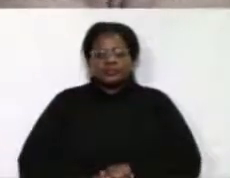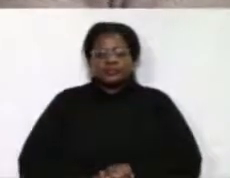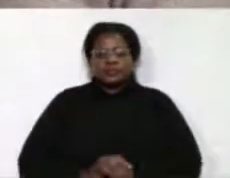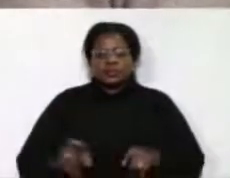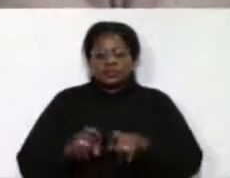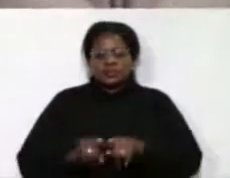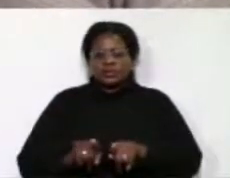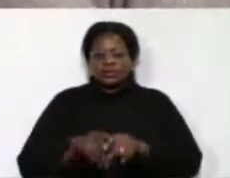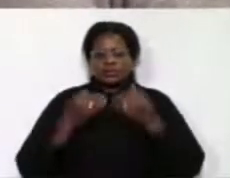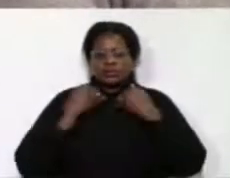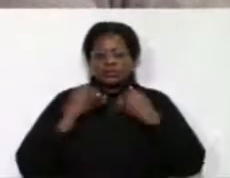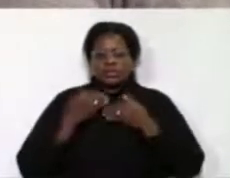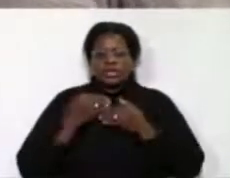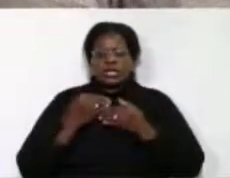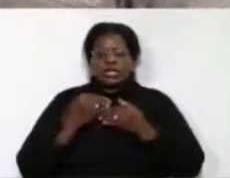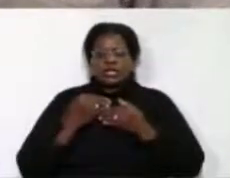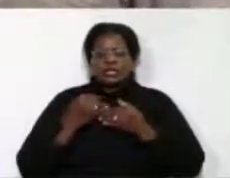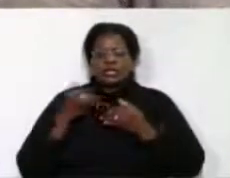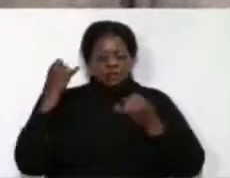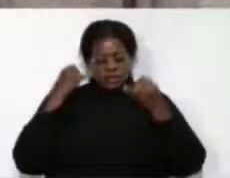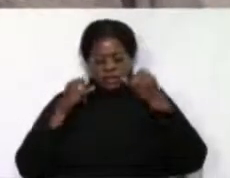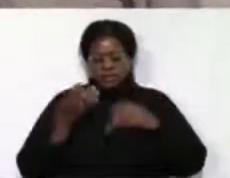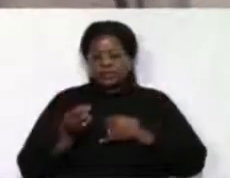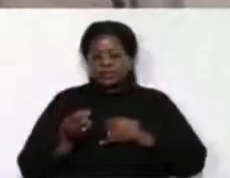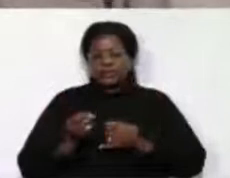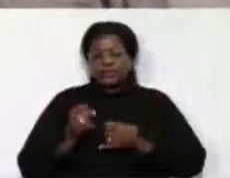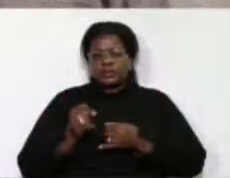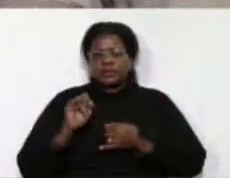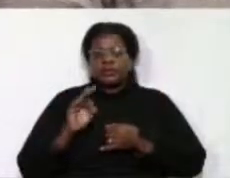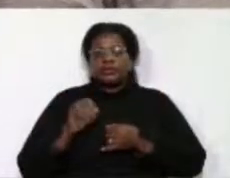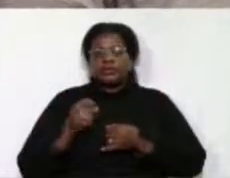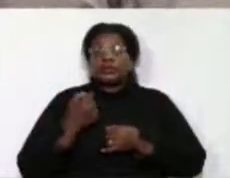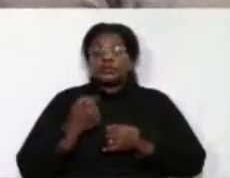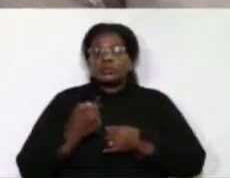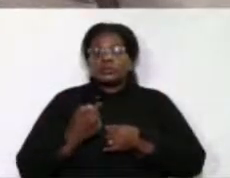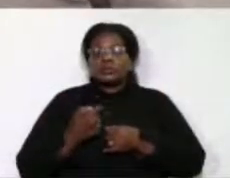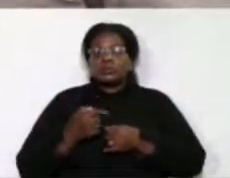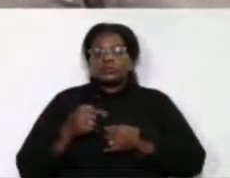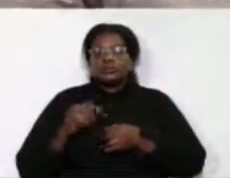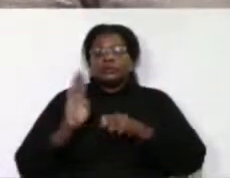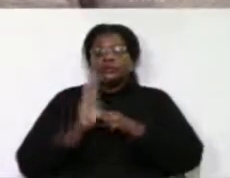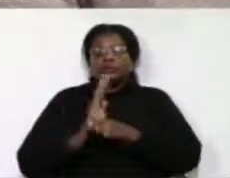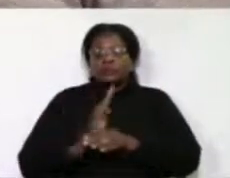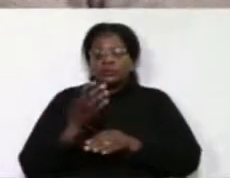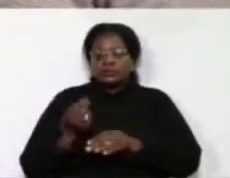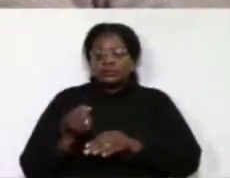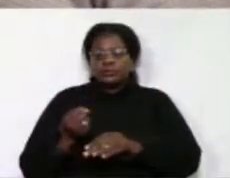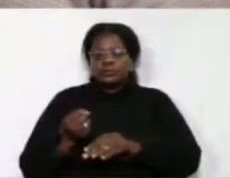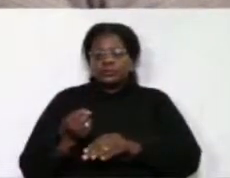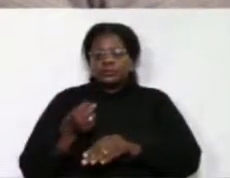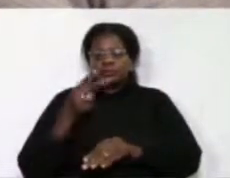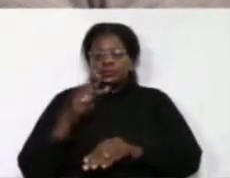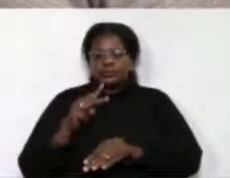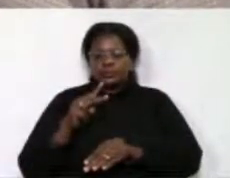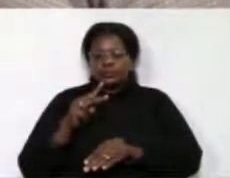point to have. It is. All right. And if you're the only business owner, this is this 270.